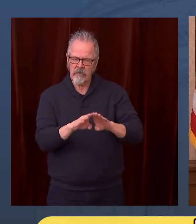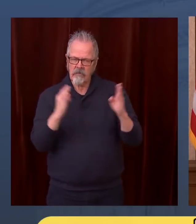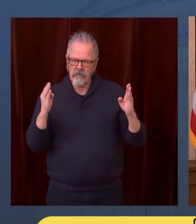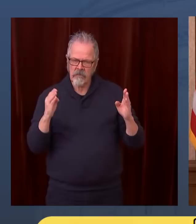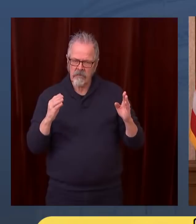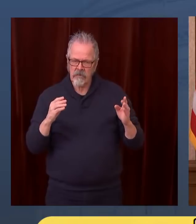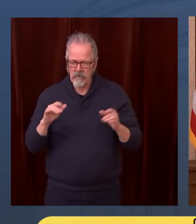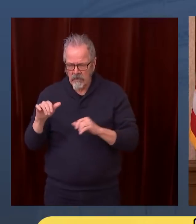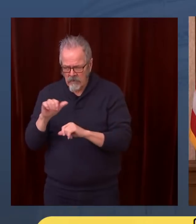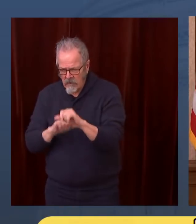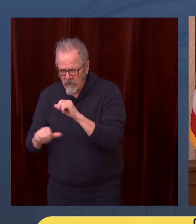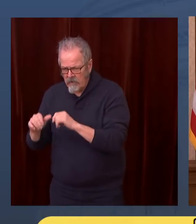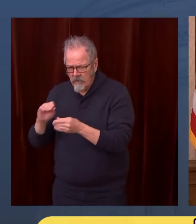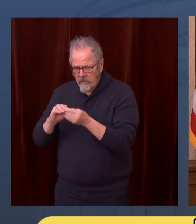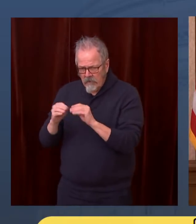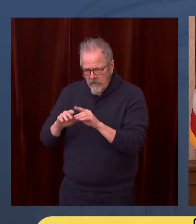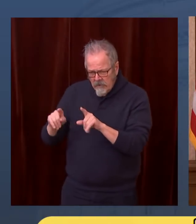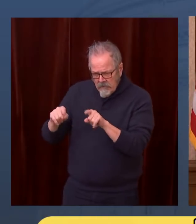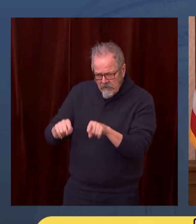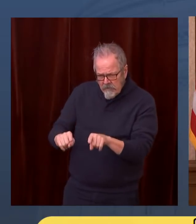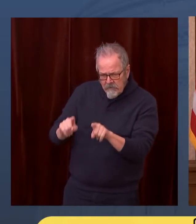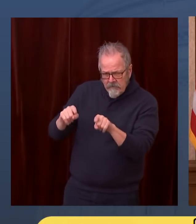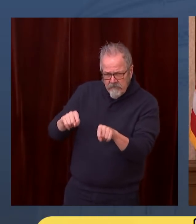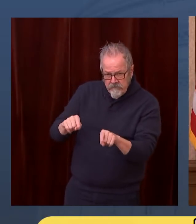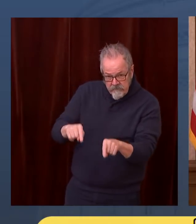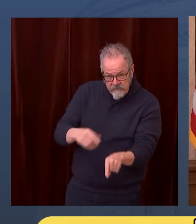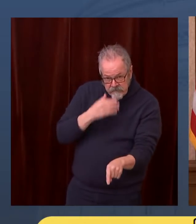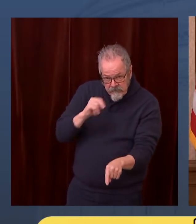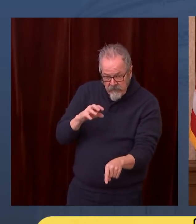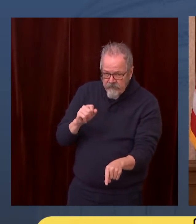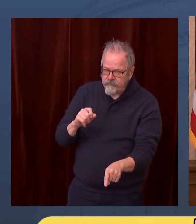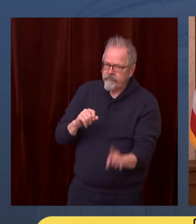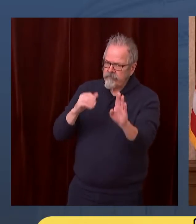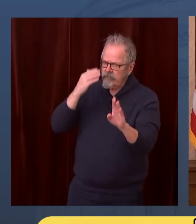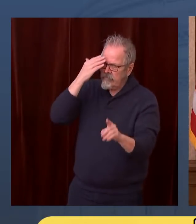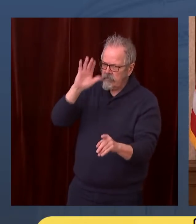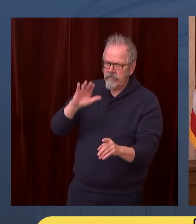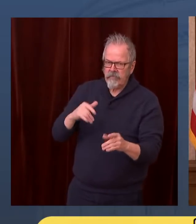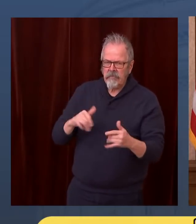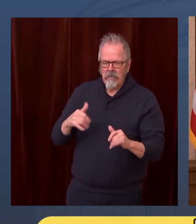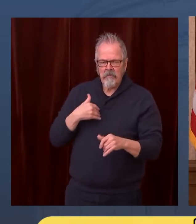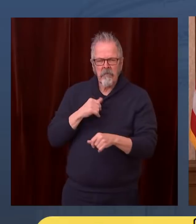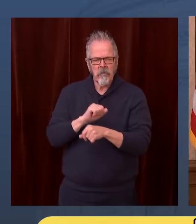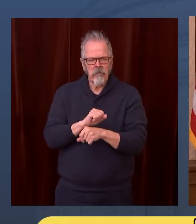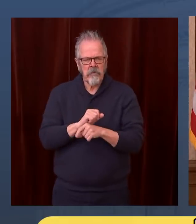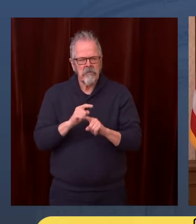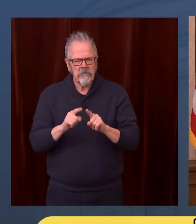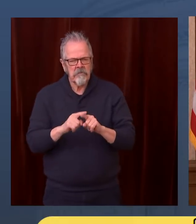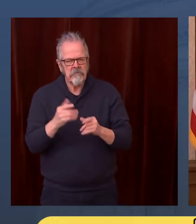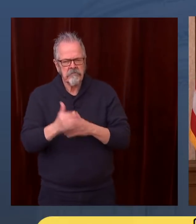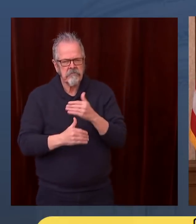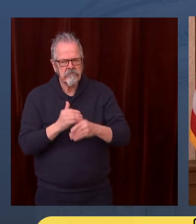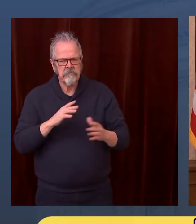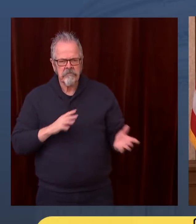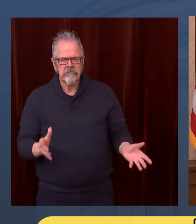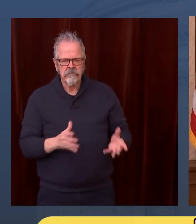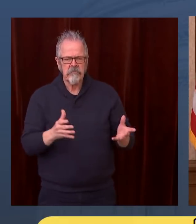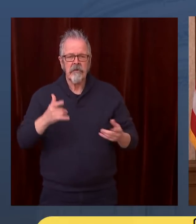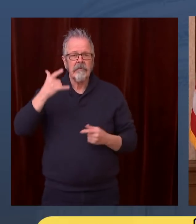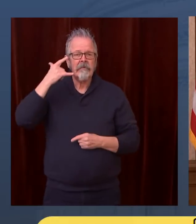more work to do after March 21st. The issue on California, I'm not sure, I haven't seen the, what you're referring